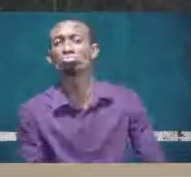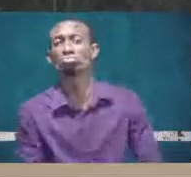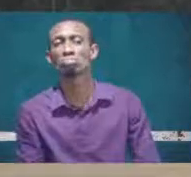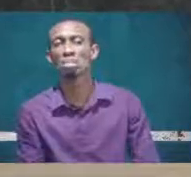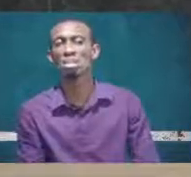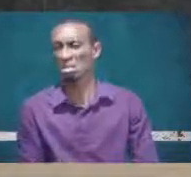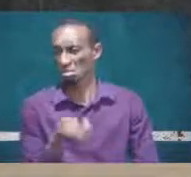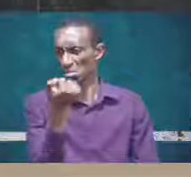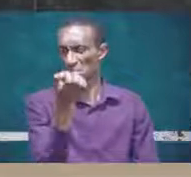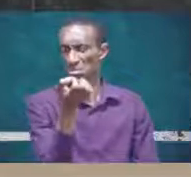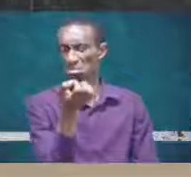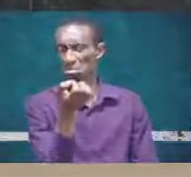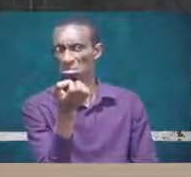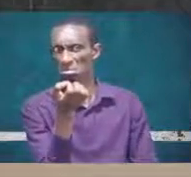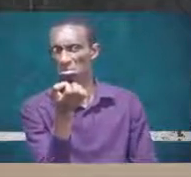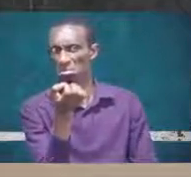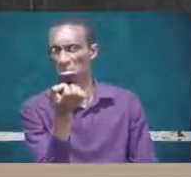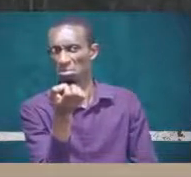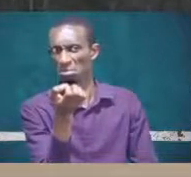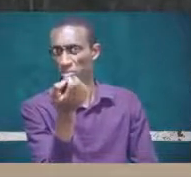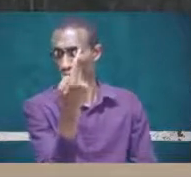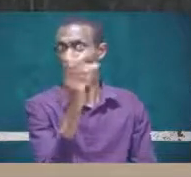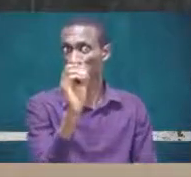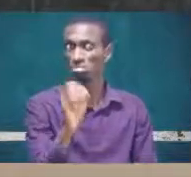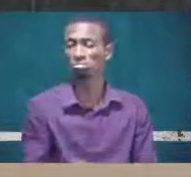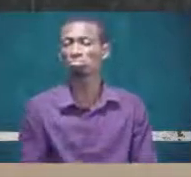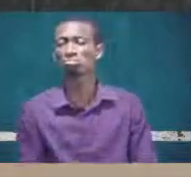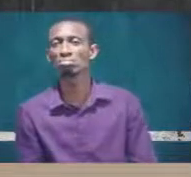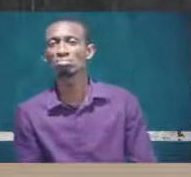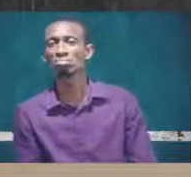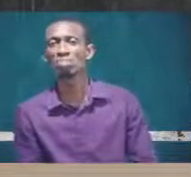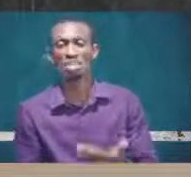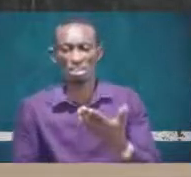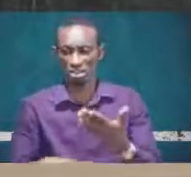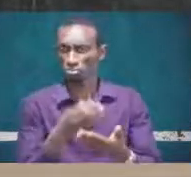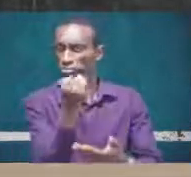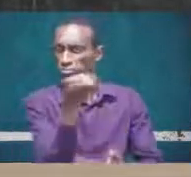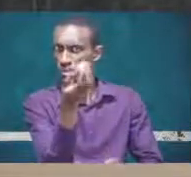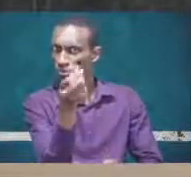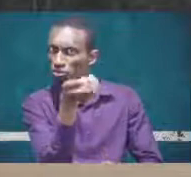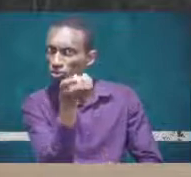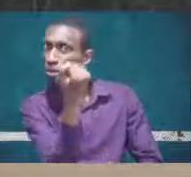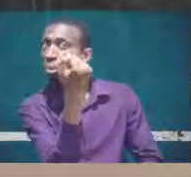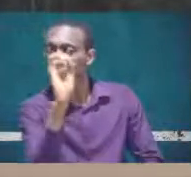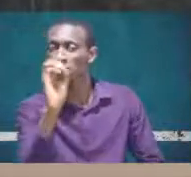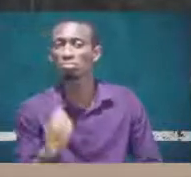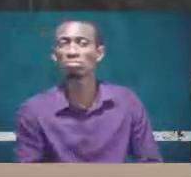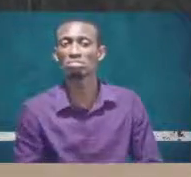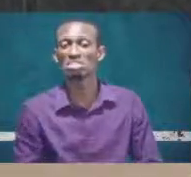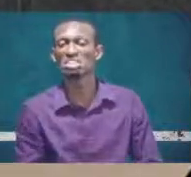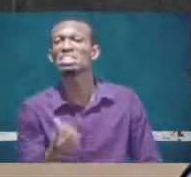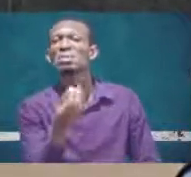coin of 10. There is a coin of 20. We have a coin of 50 and a coin